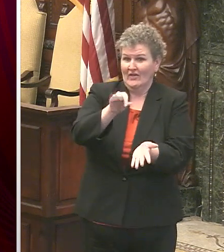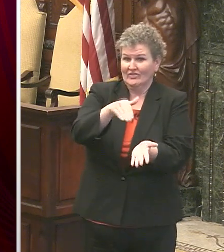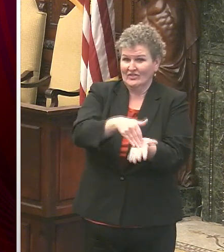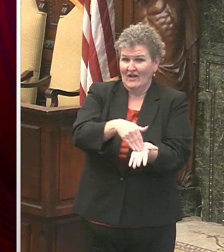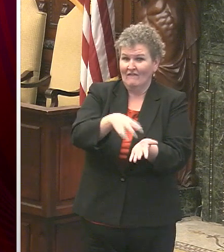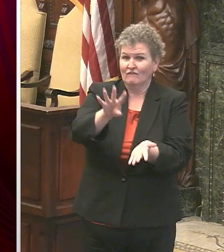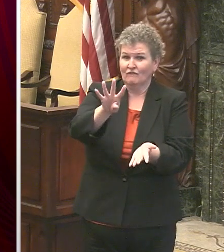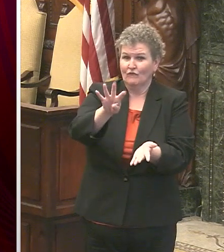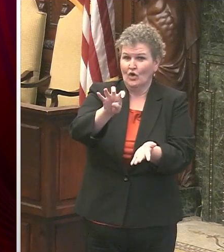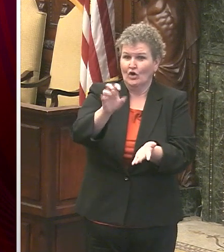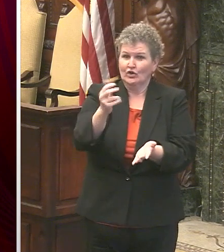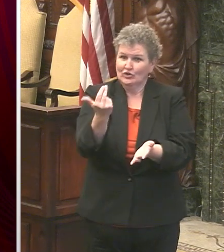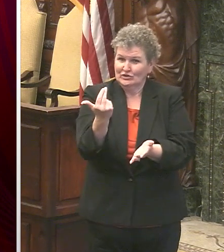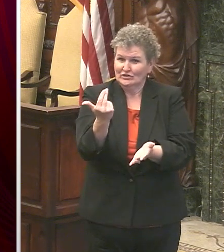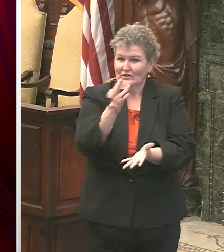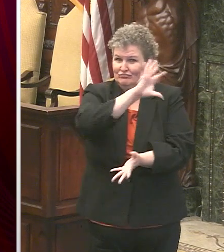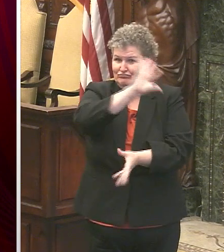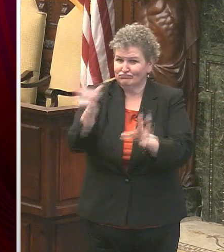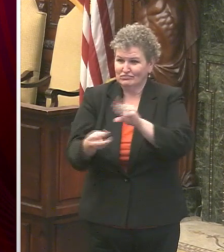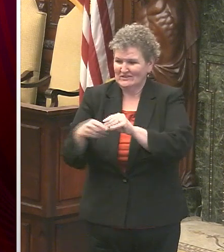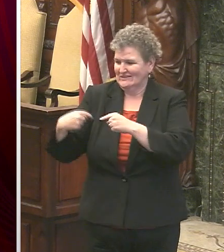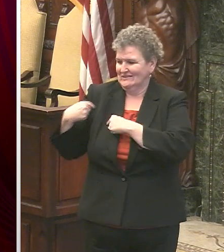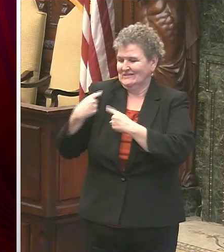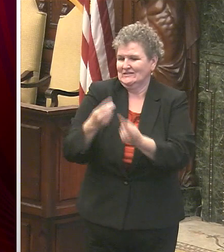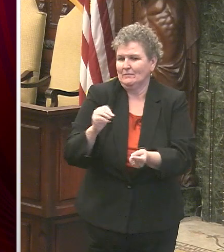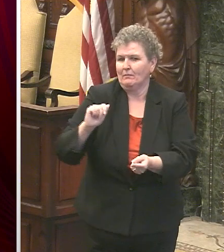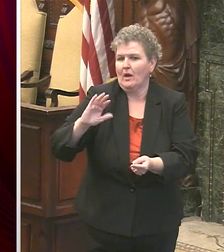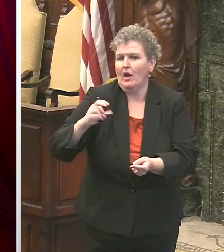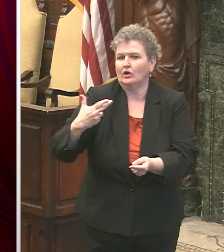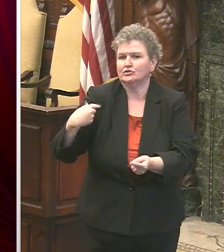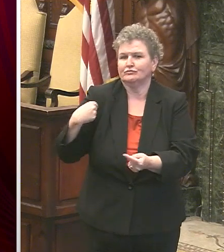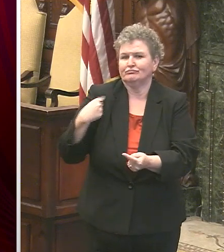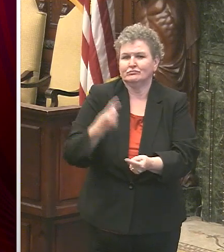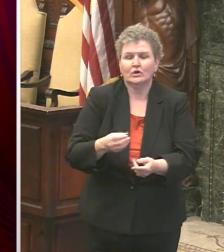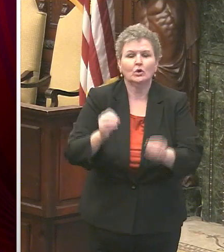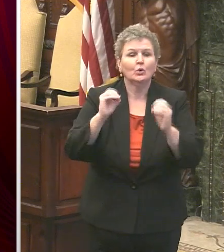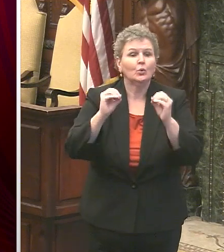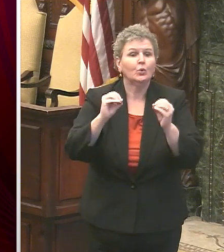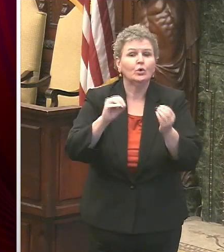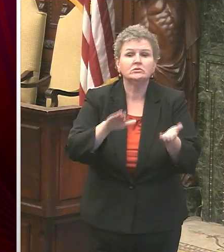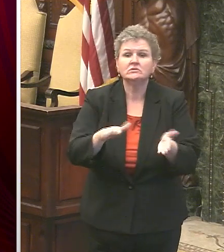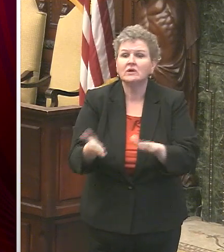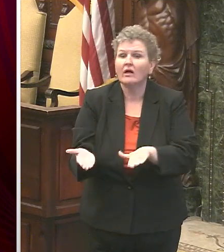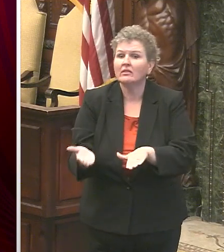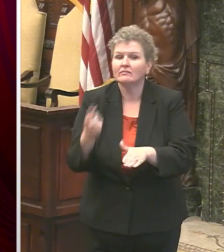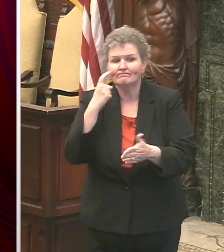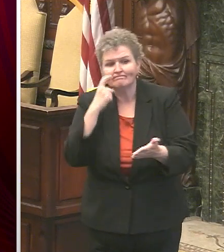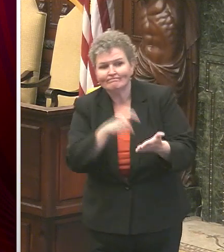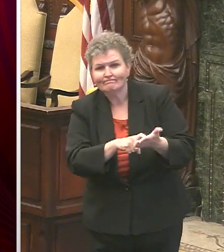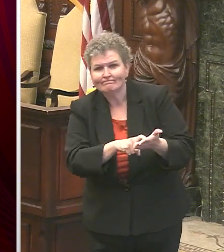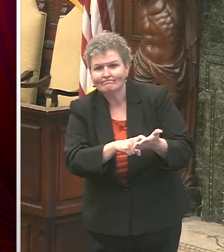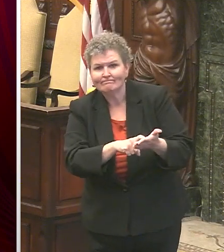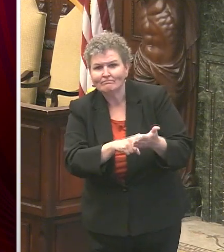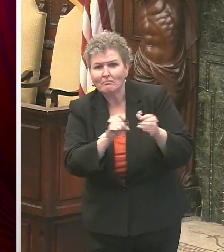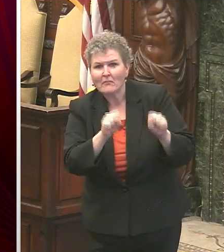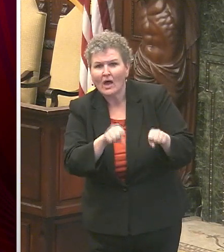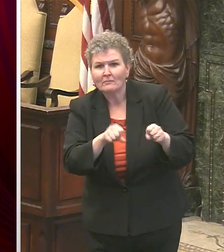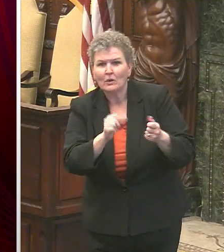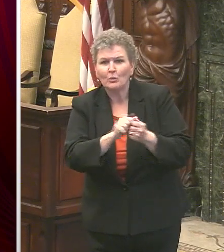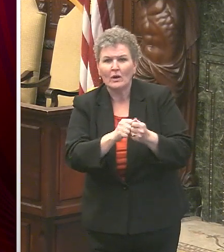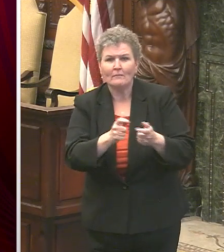39,413 since the beginning of the epidemic. And 0 new cases identified as probable cases by rapid tests since